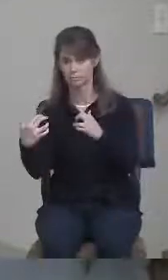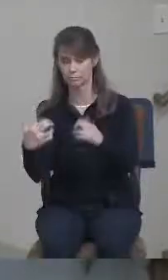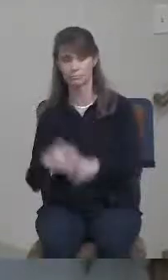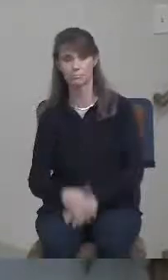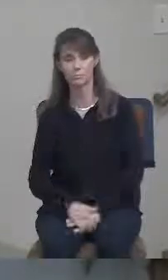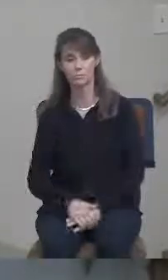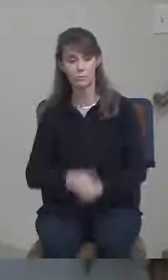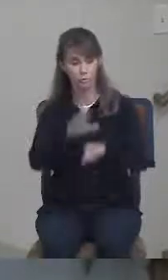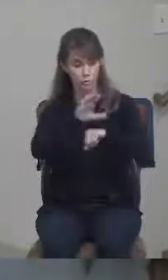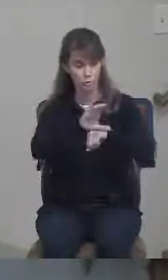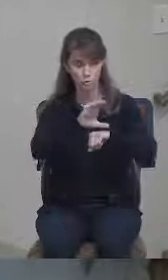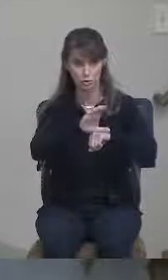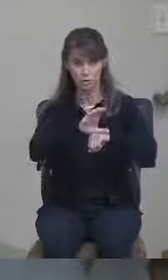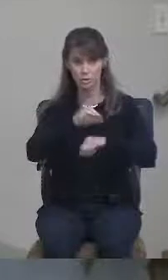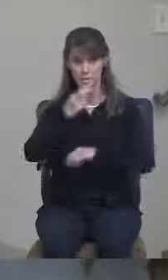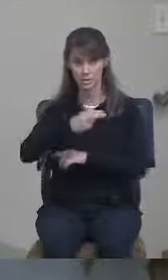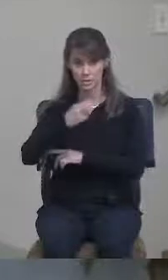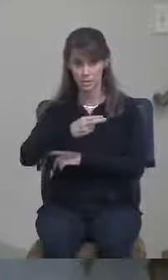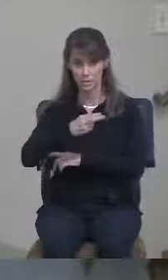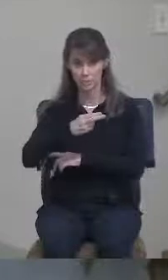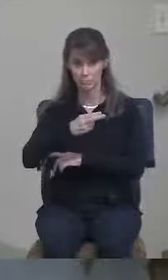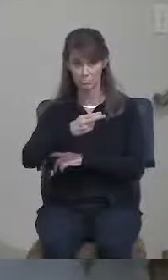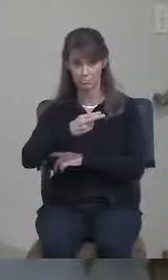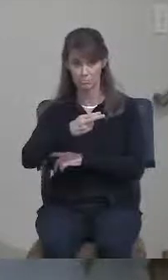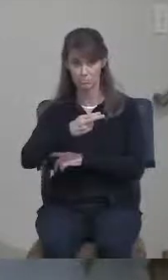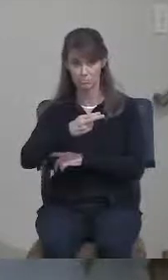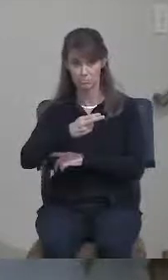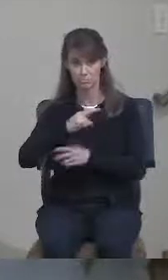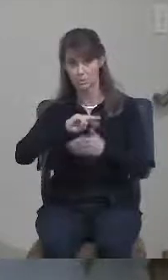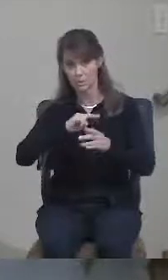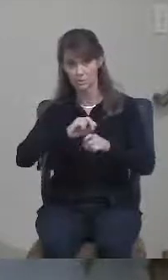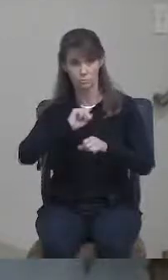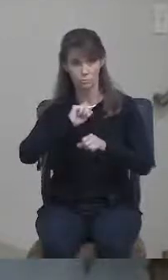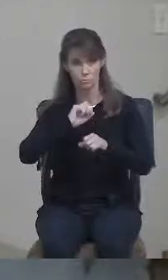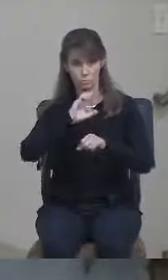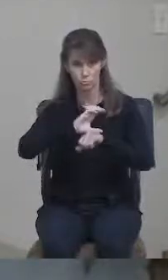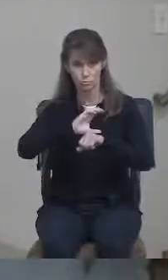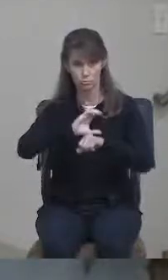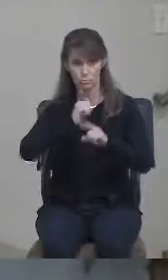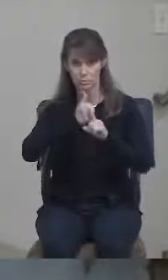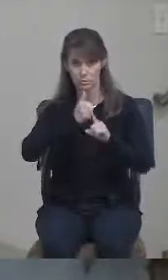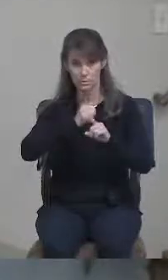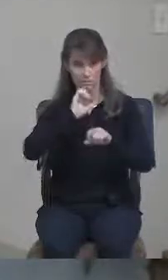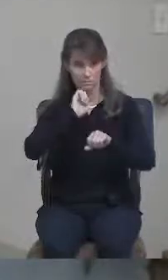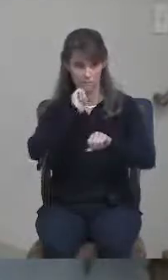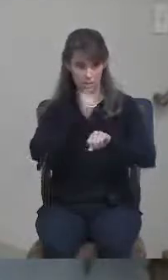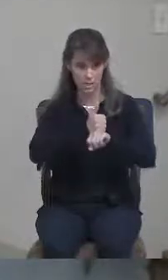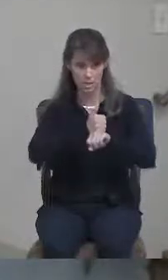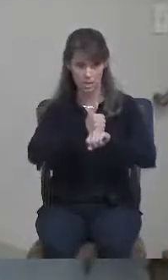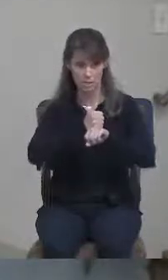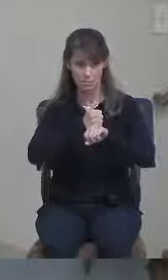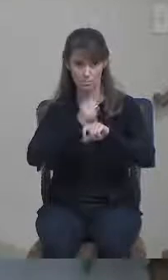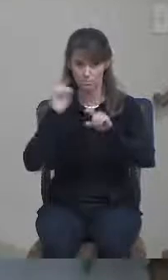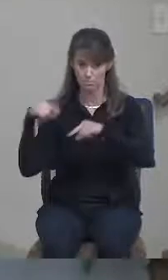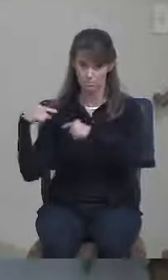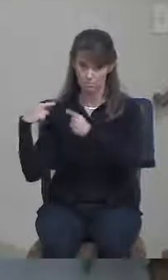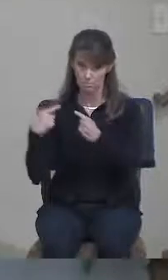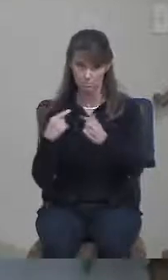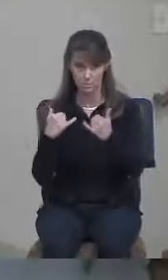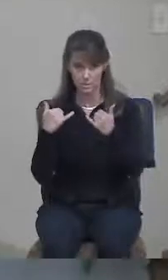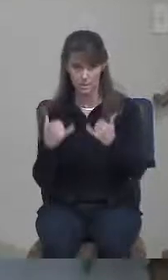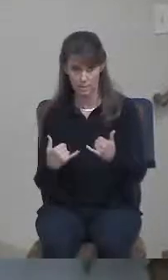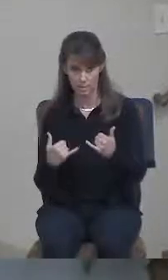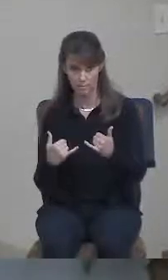a very large subject. It would be impossible to get anywhere close to